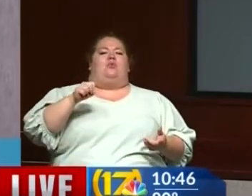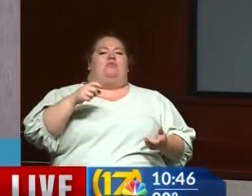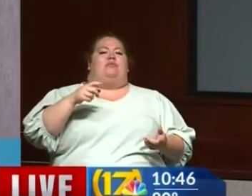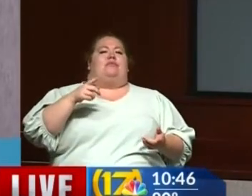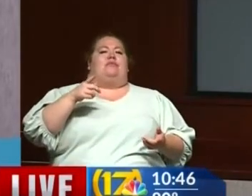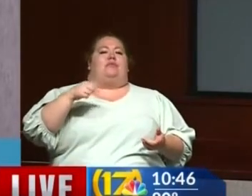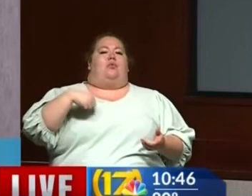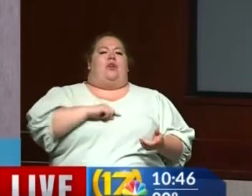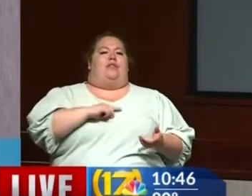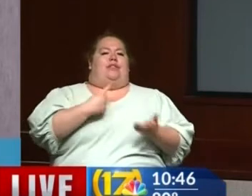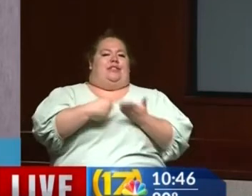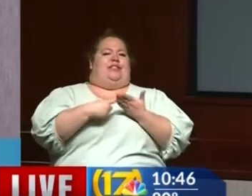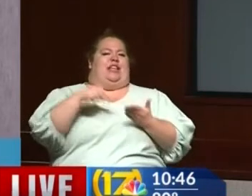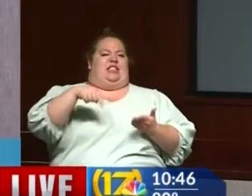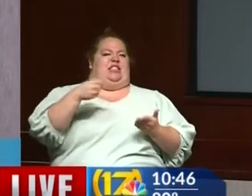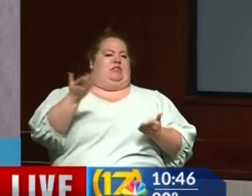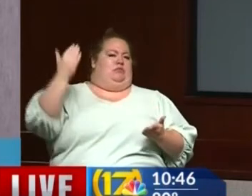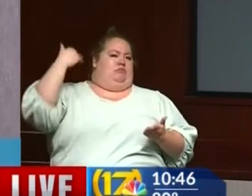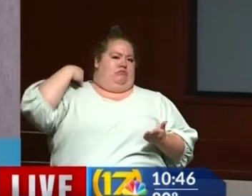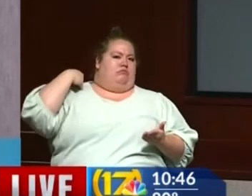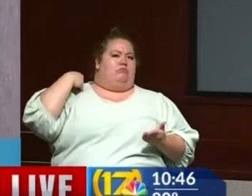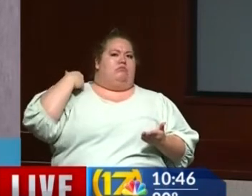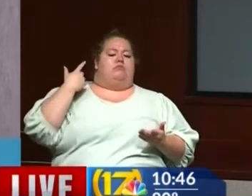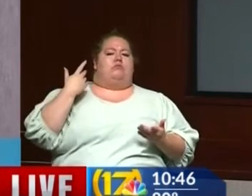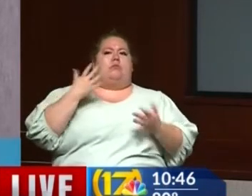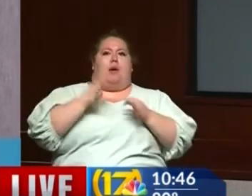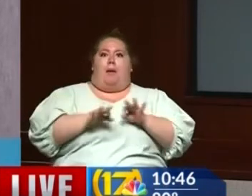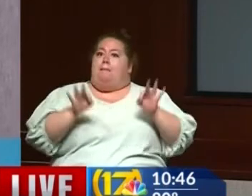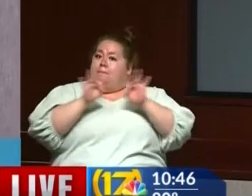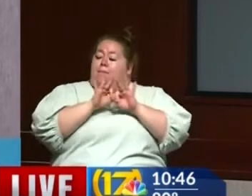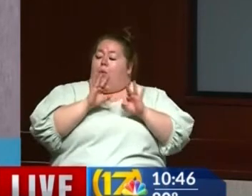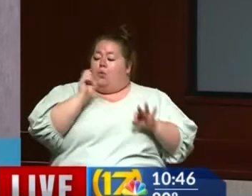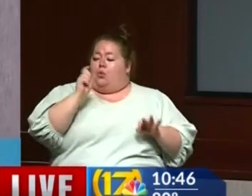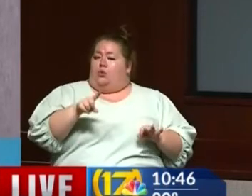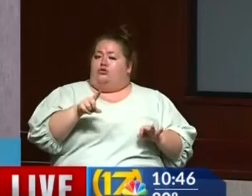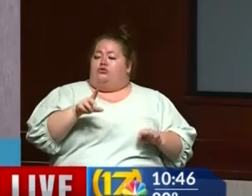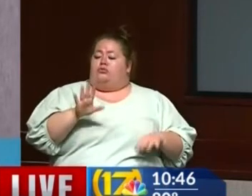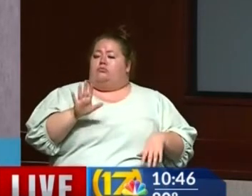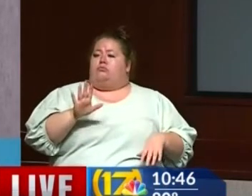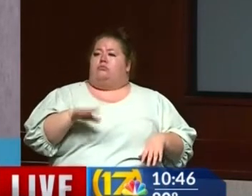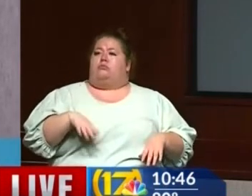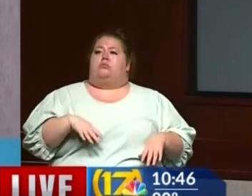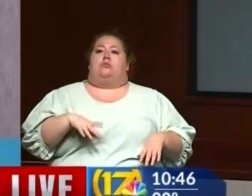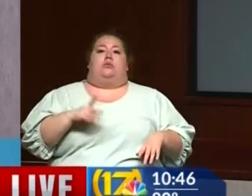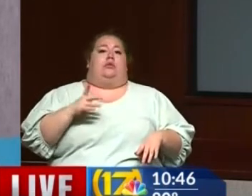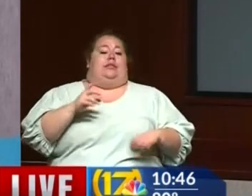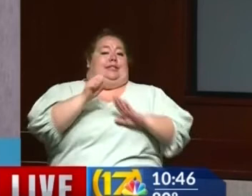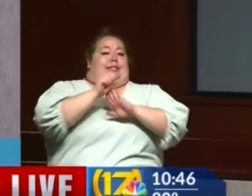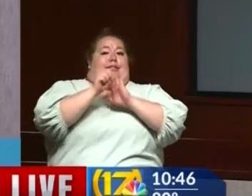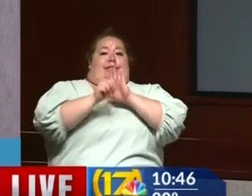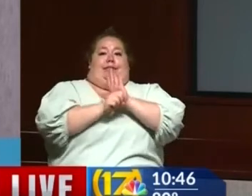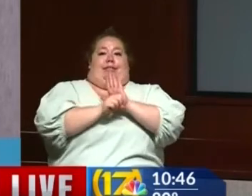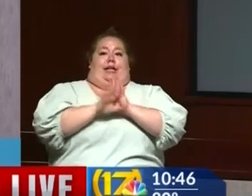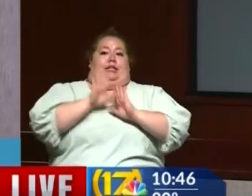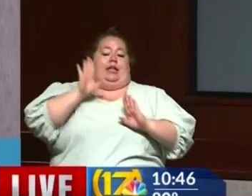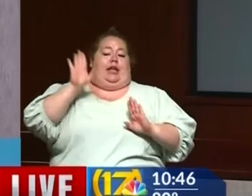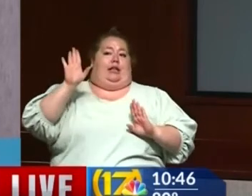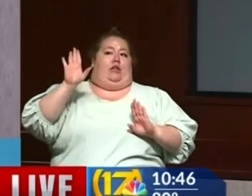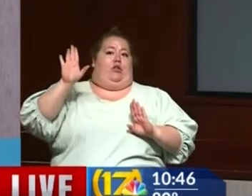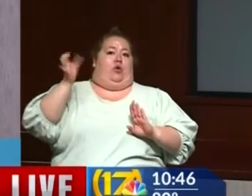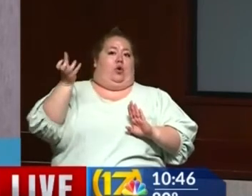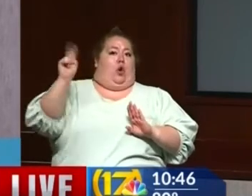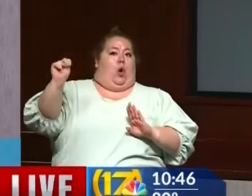number of occasions. It's an important question, of course, but the state has enforcement authority. They